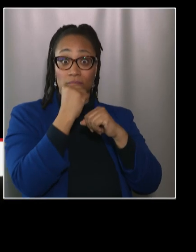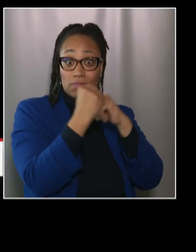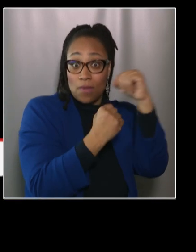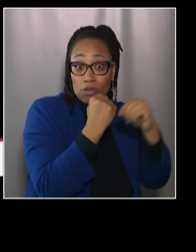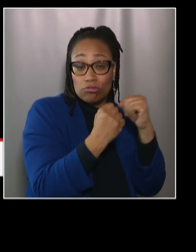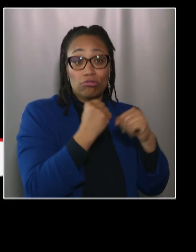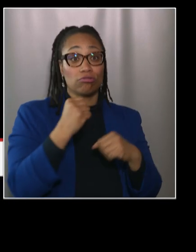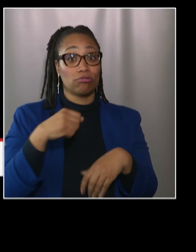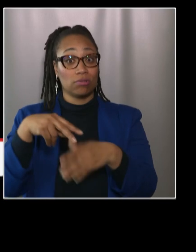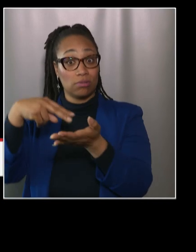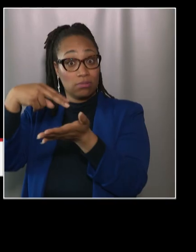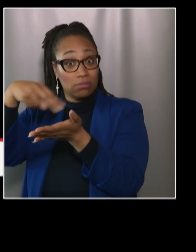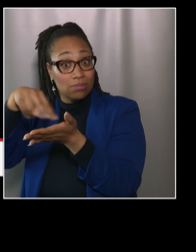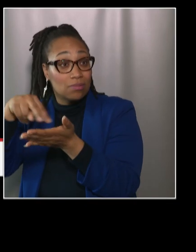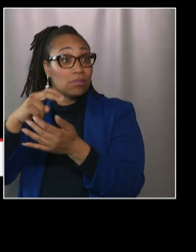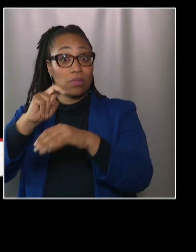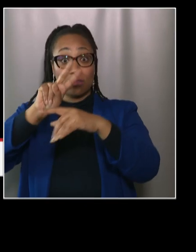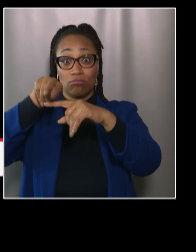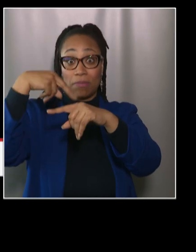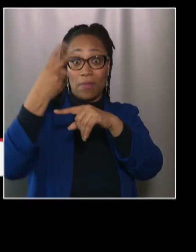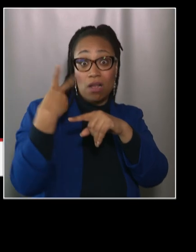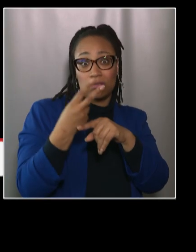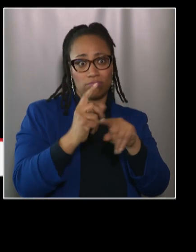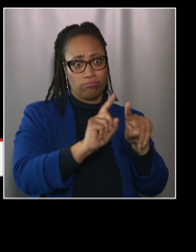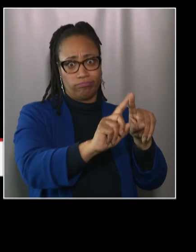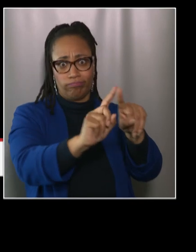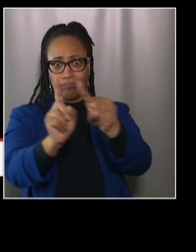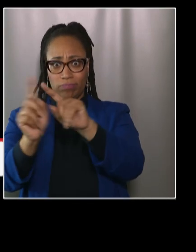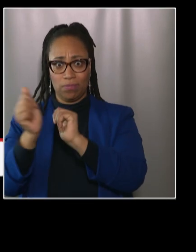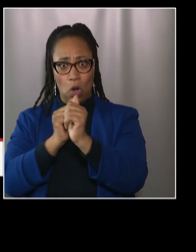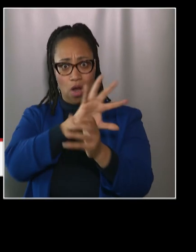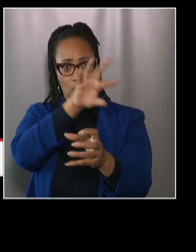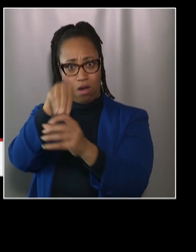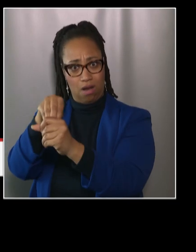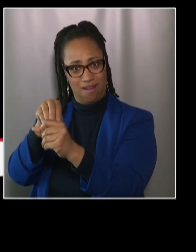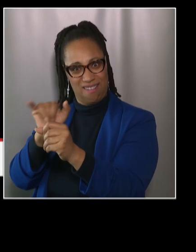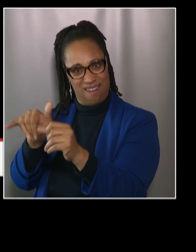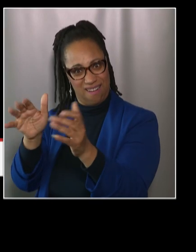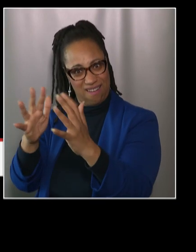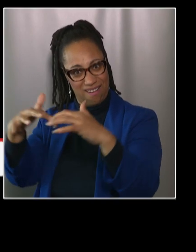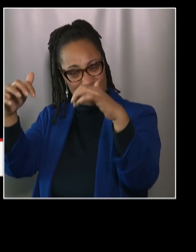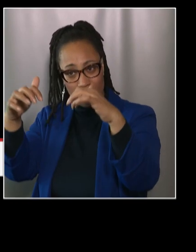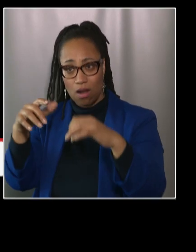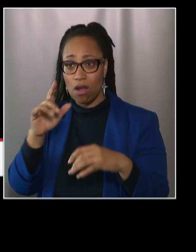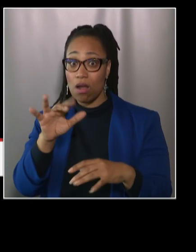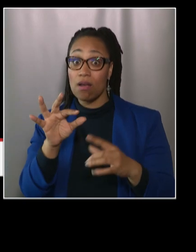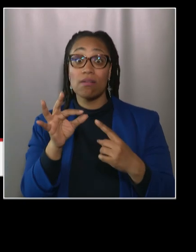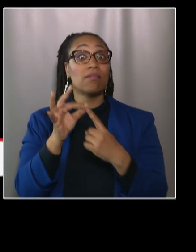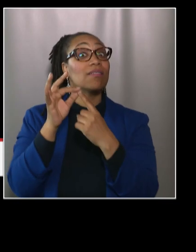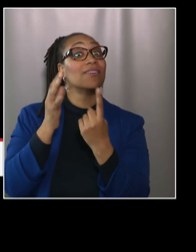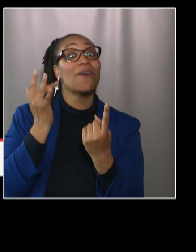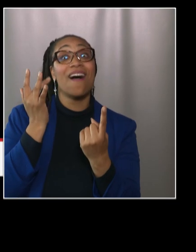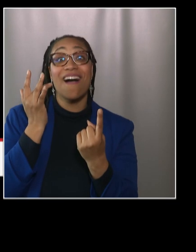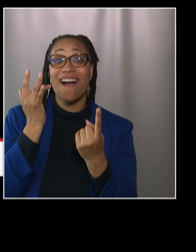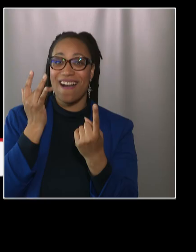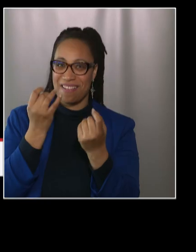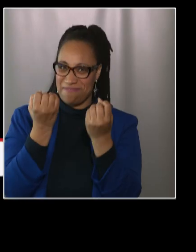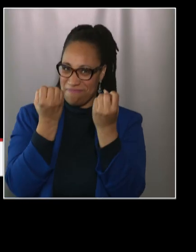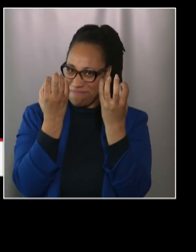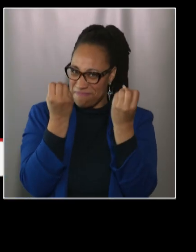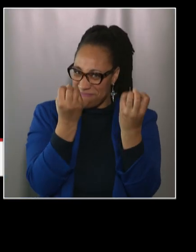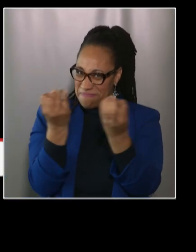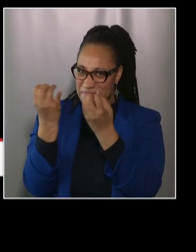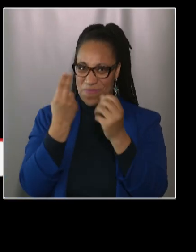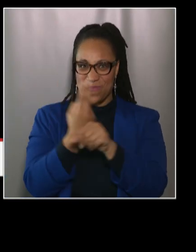emerging e-sports program. What makes this project stands out is its focus on creating a multi-use environment that